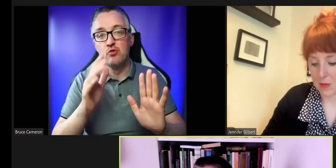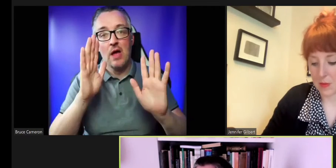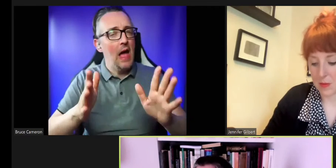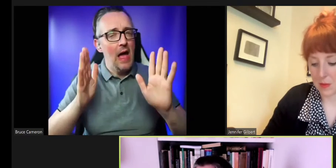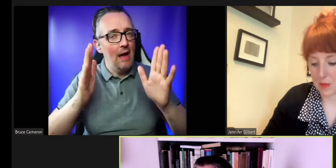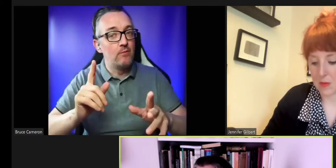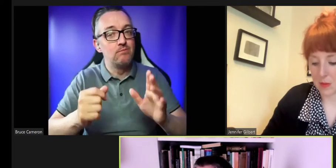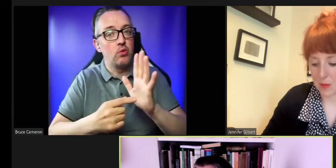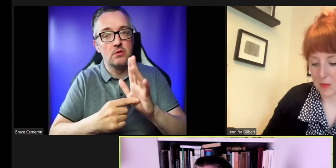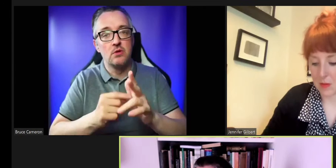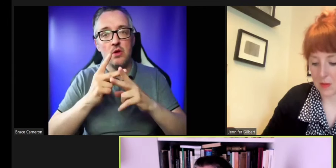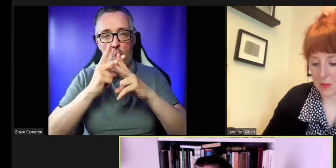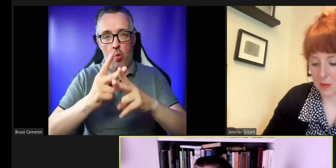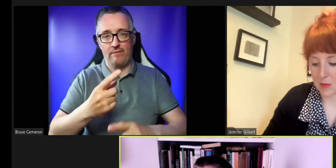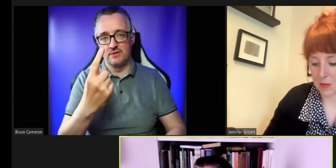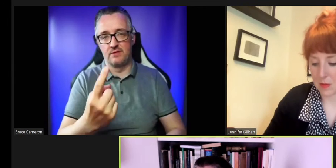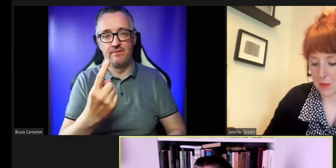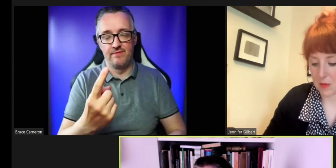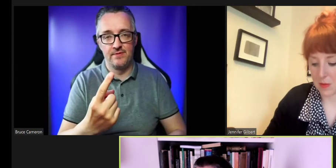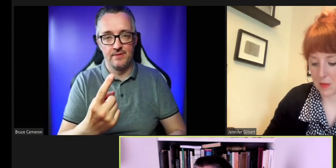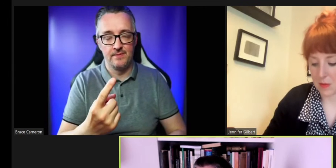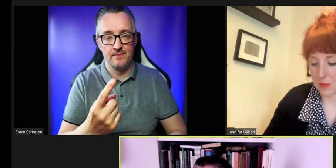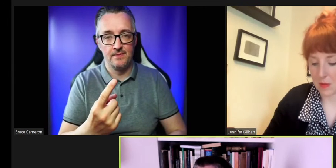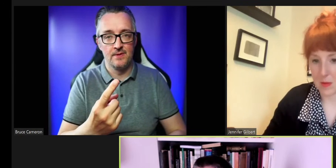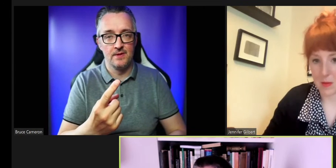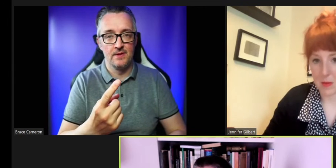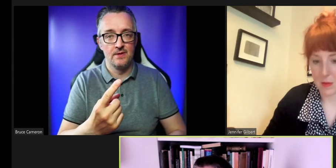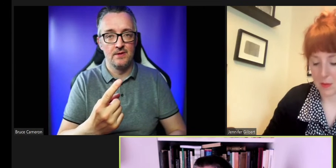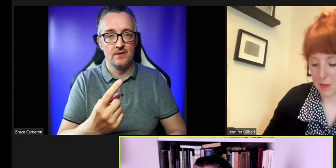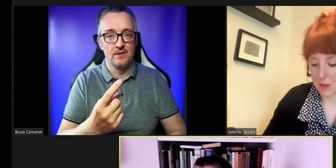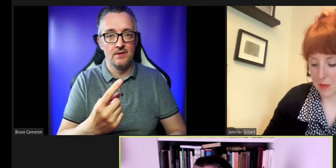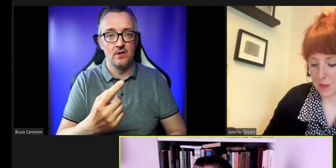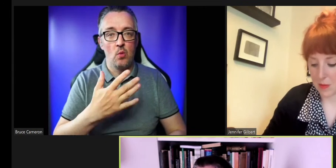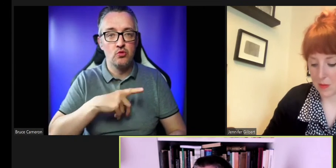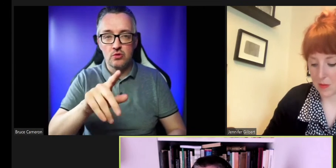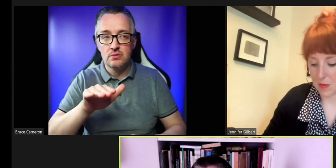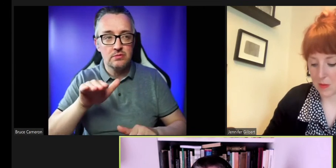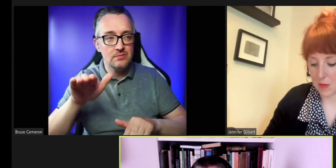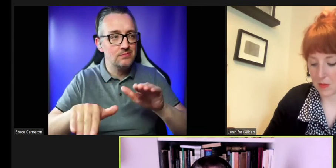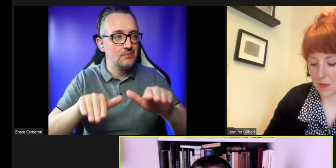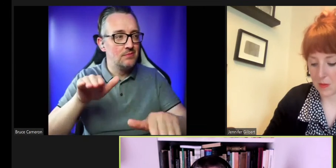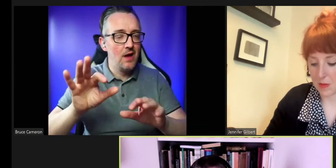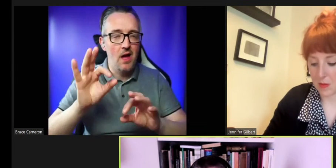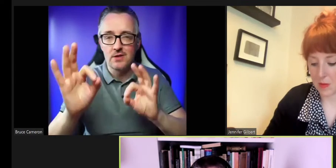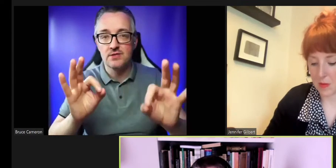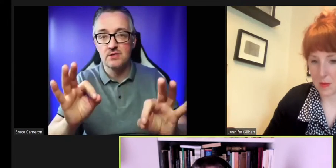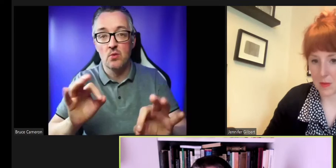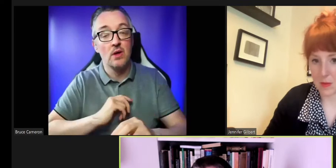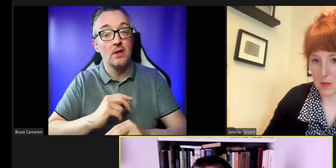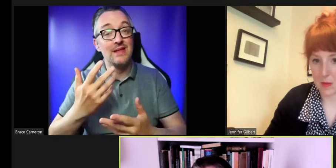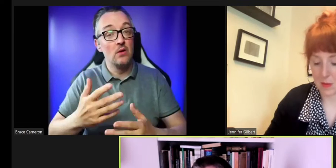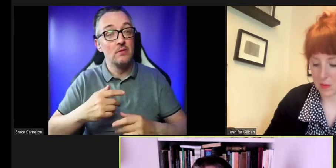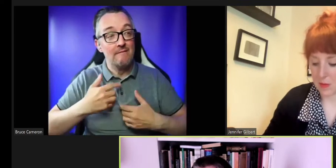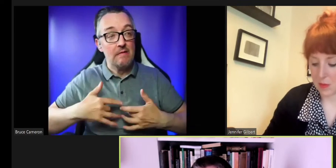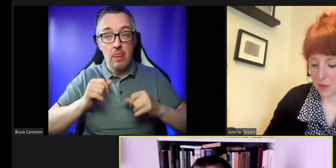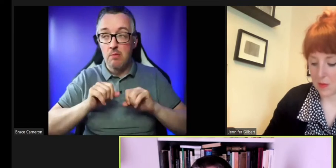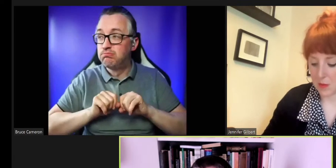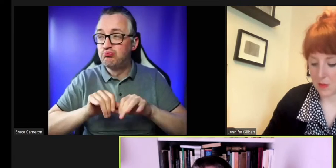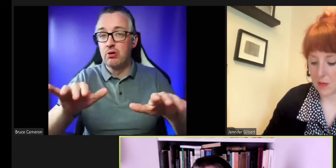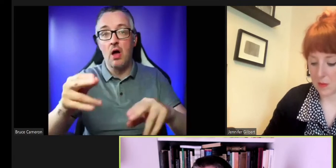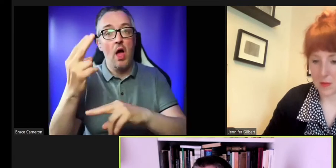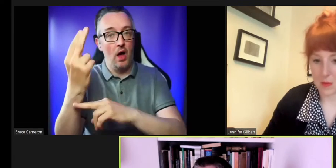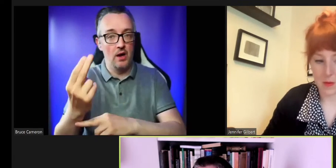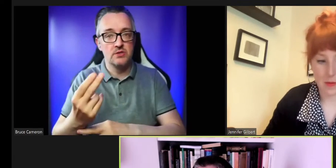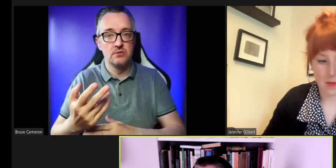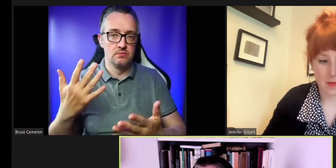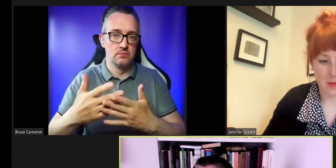yourself, and just put feelers out, because I think now as well, the arts are changing quite